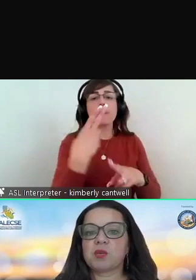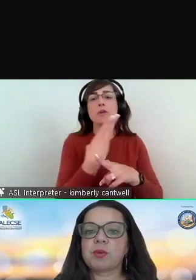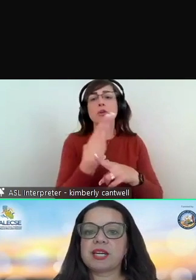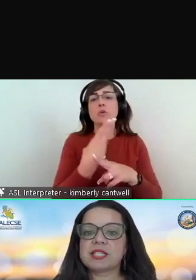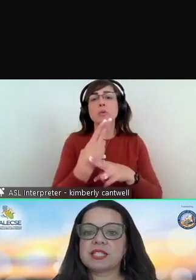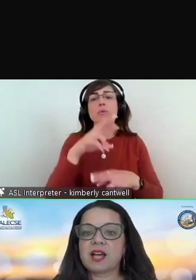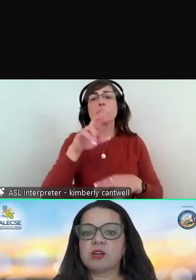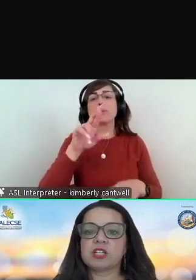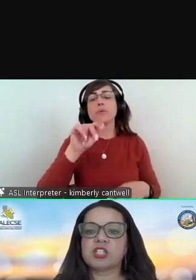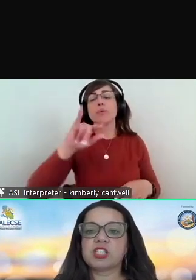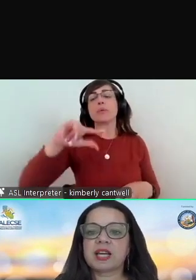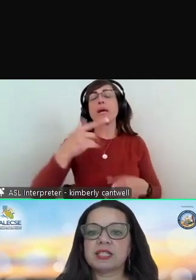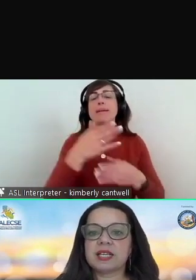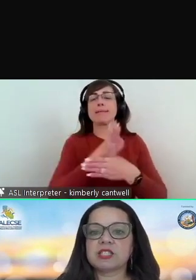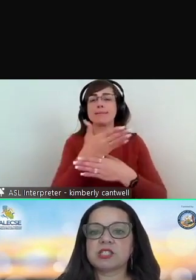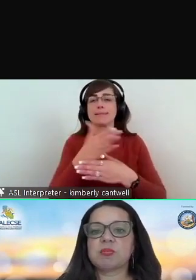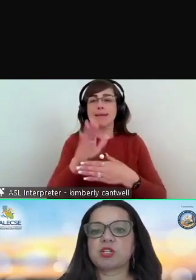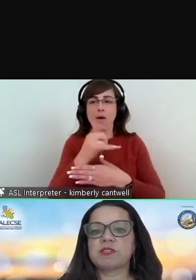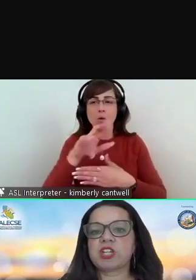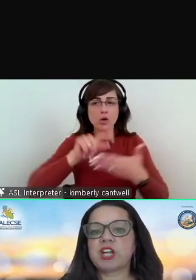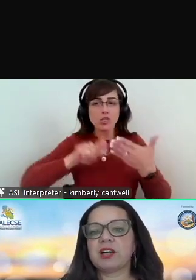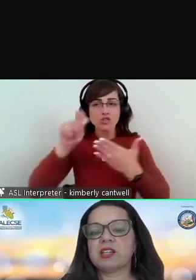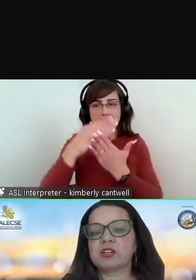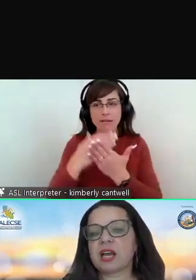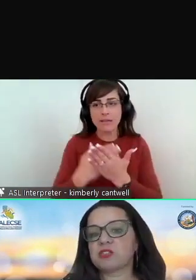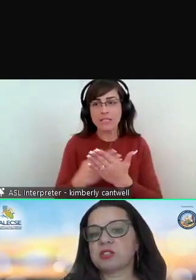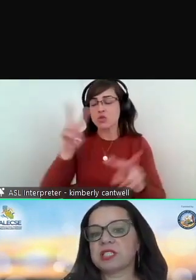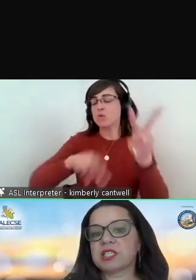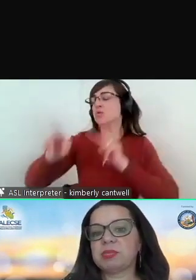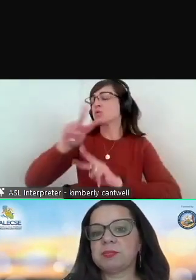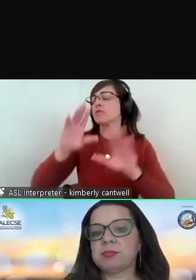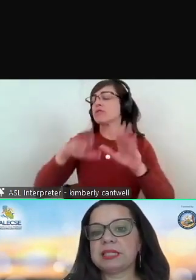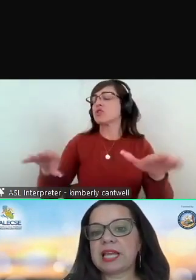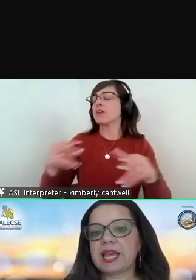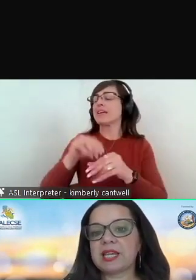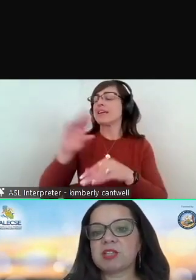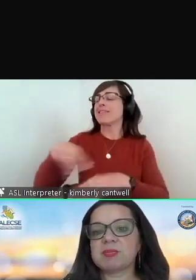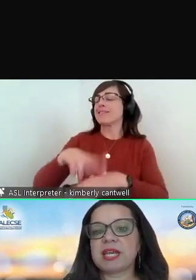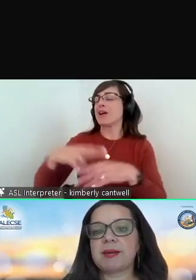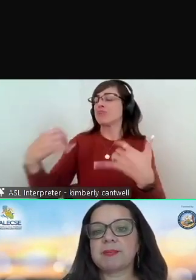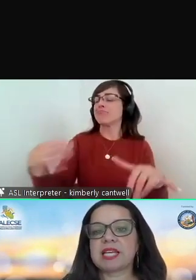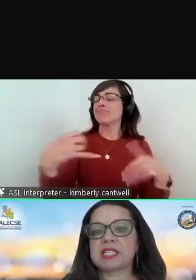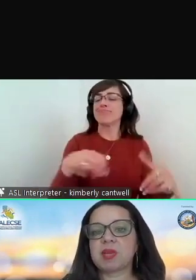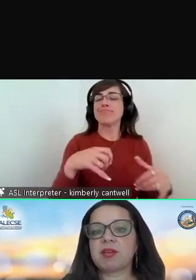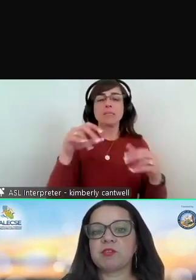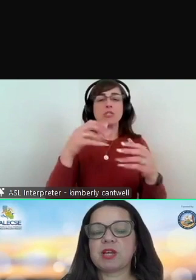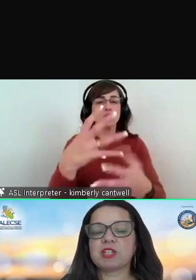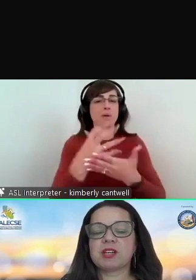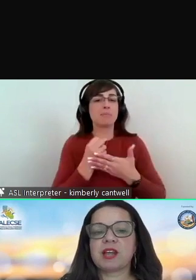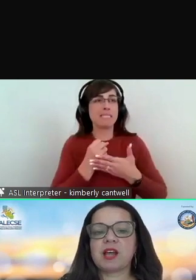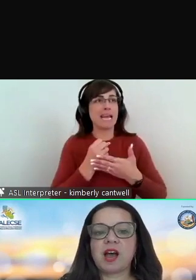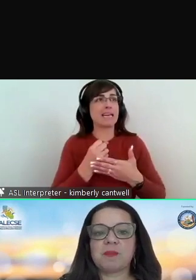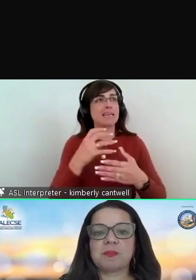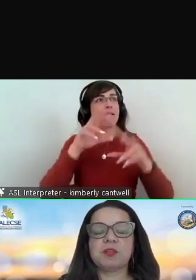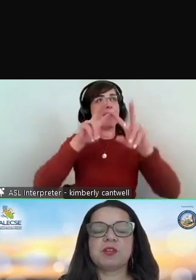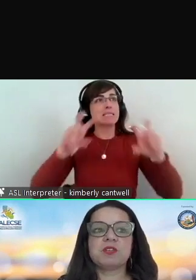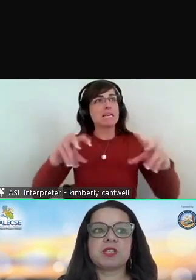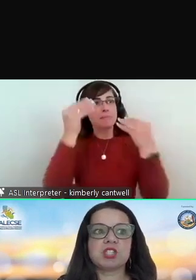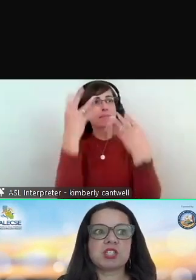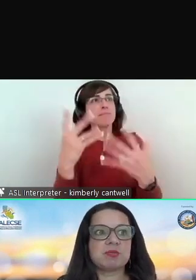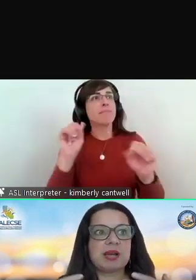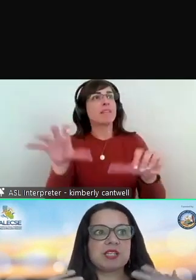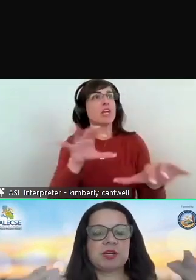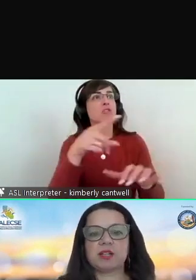where you're using a rating scale or a checklist to observe a child in their naturalistic play to obtain assessment information. You can do